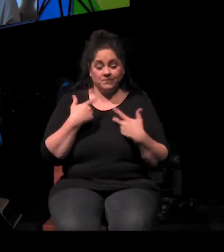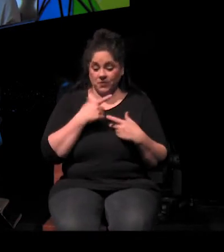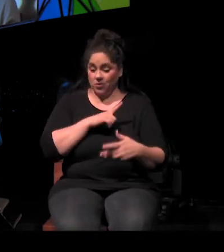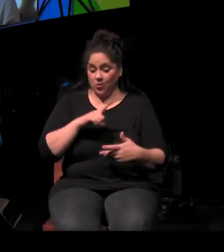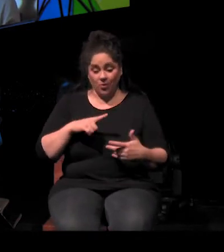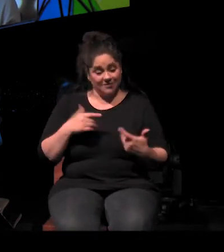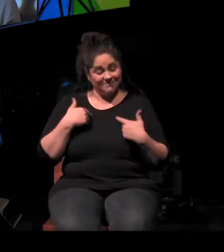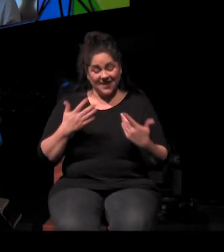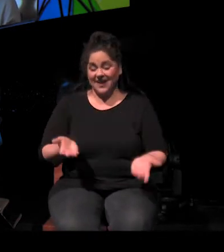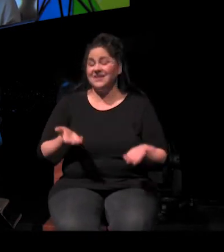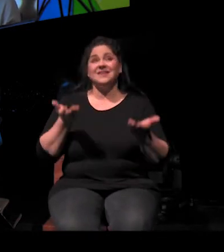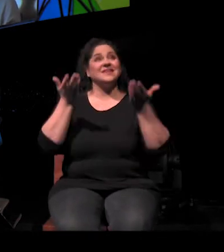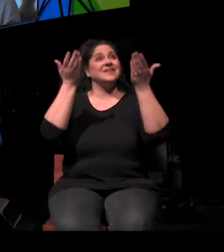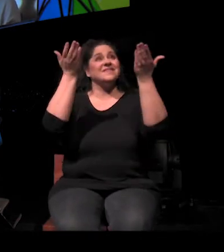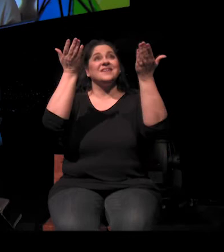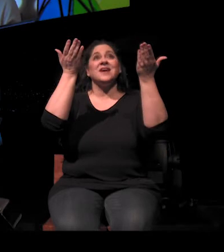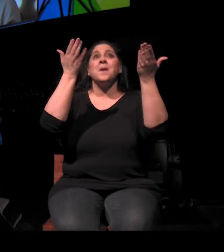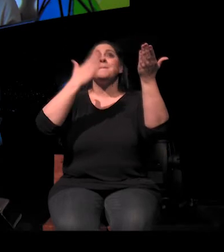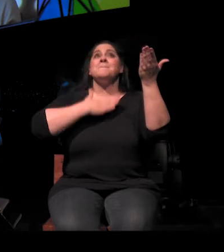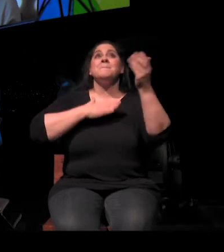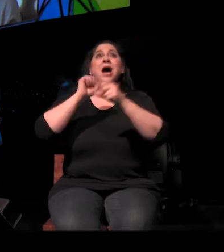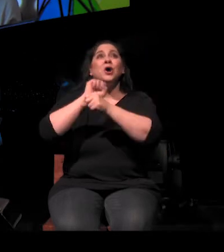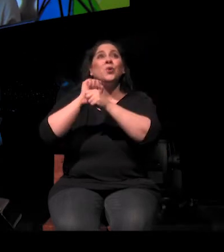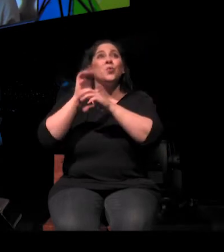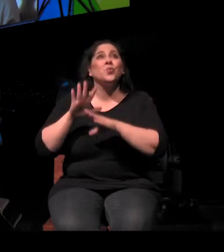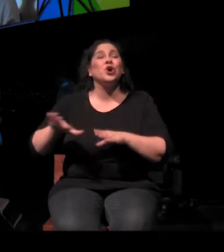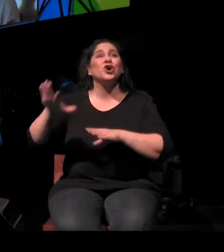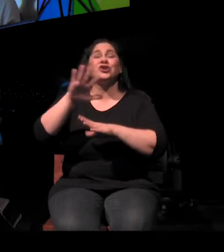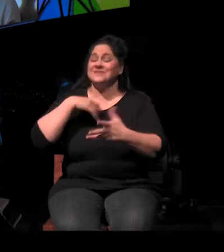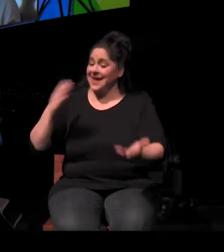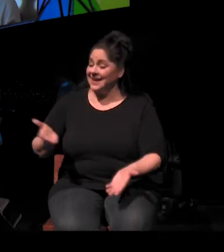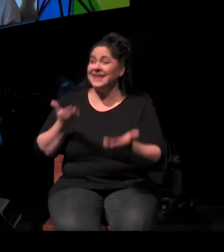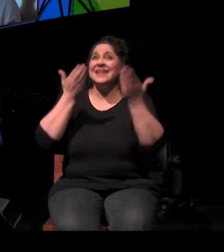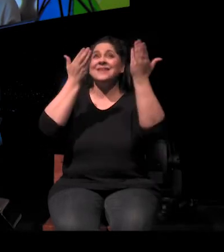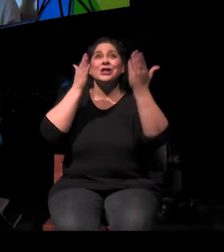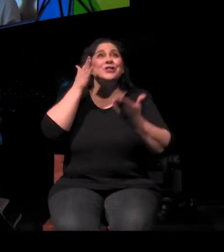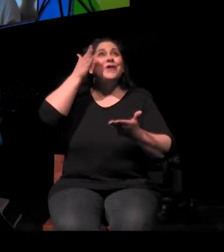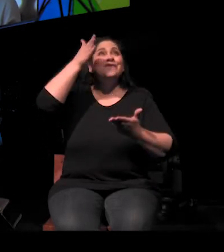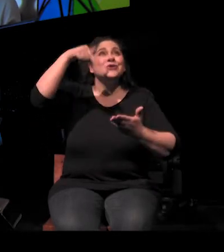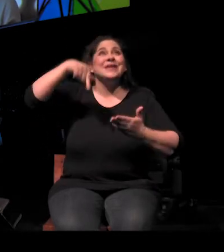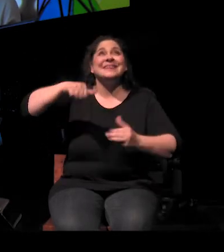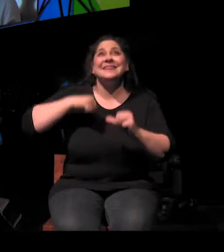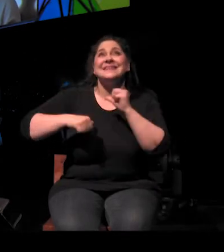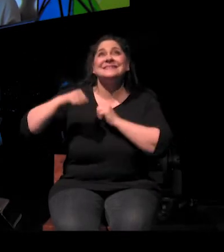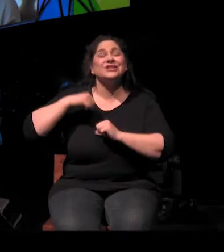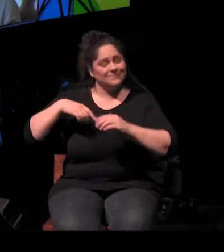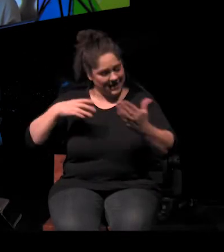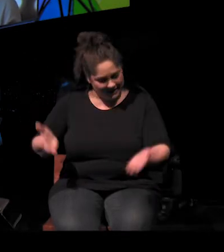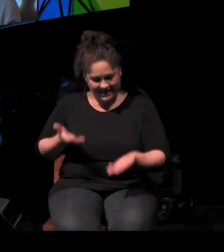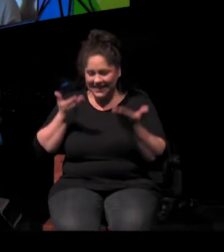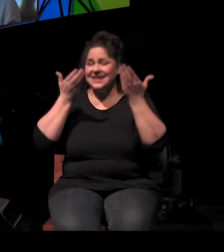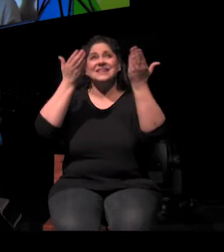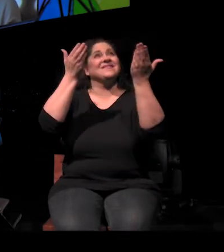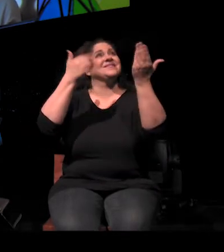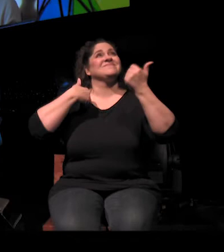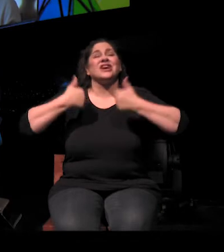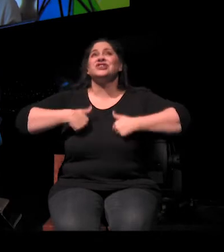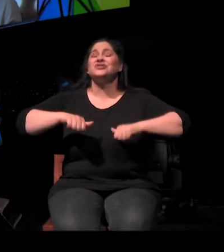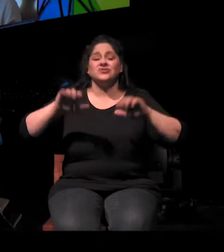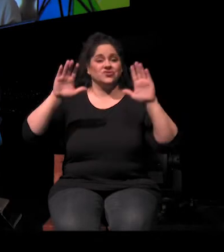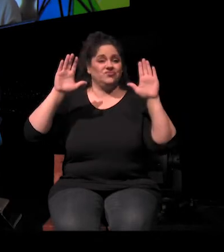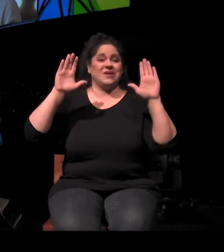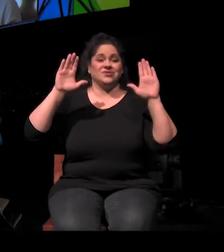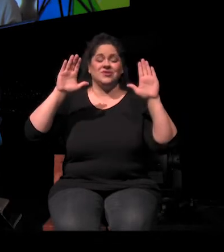you. And I give all of our employees to you. I give the future of this place to you. And so surrender was